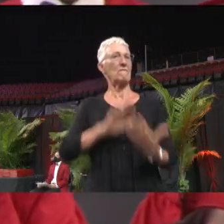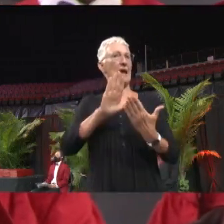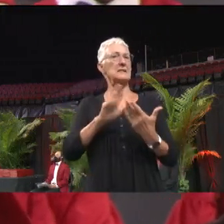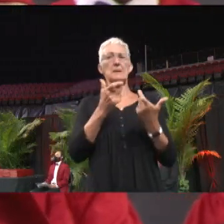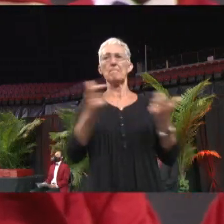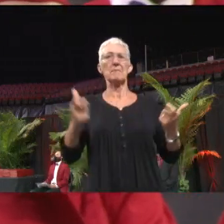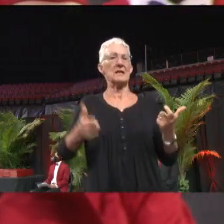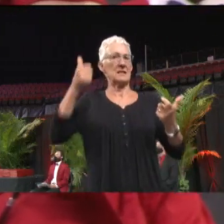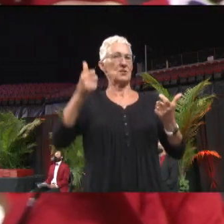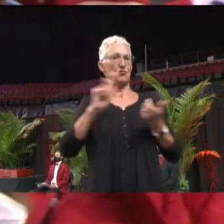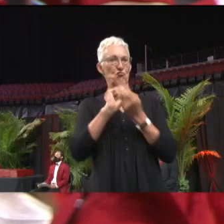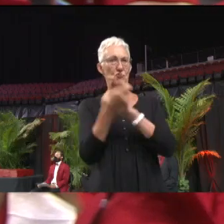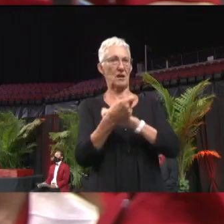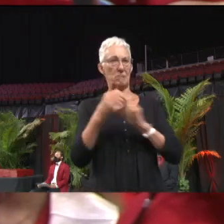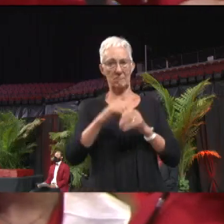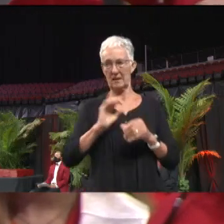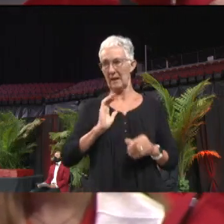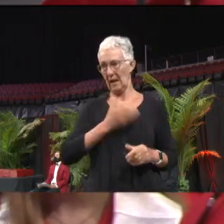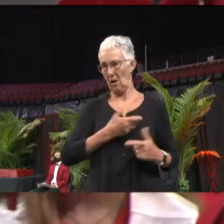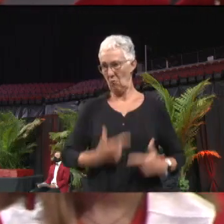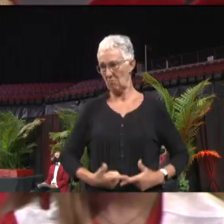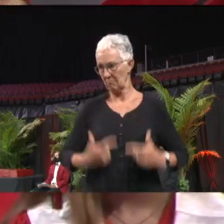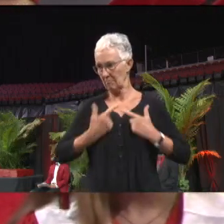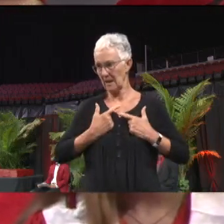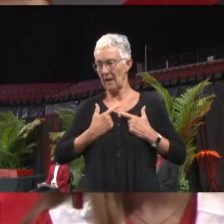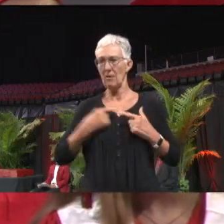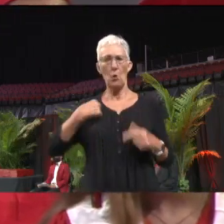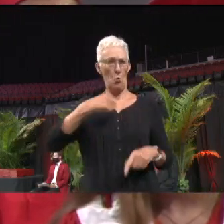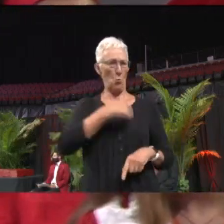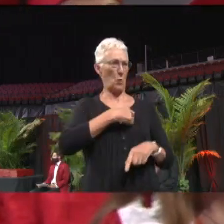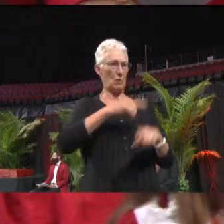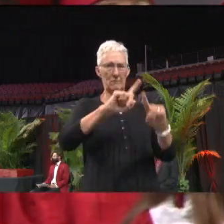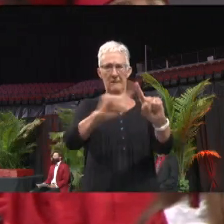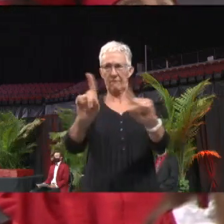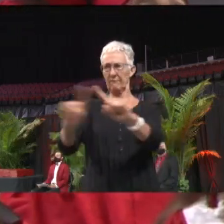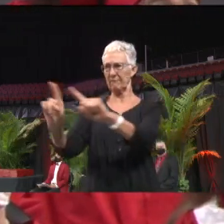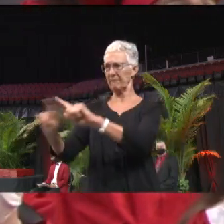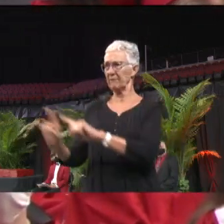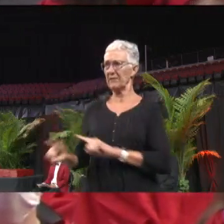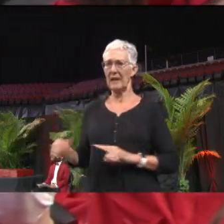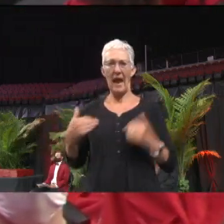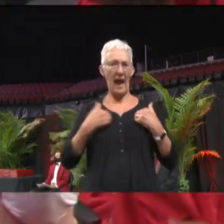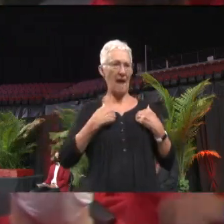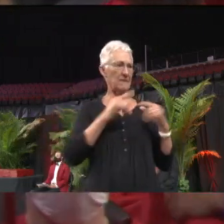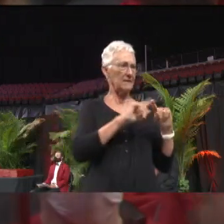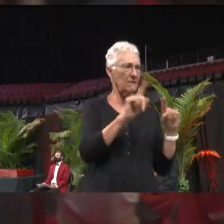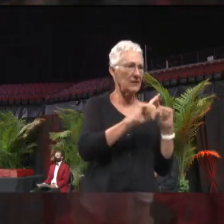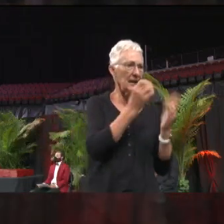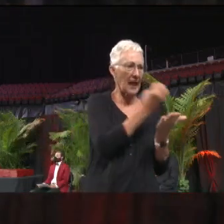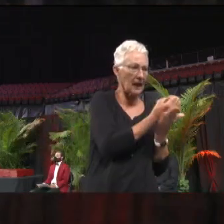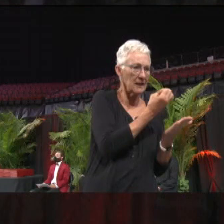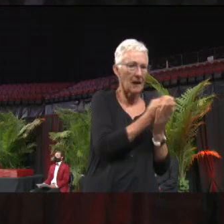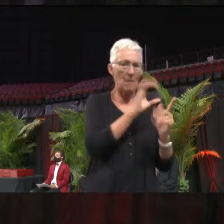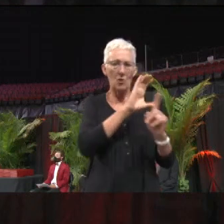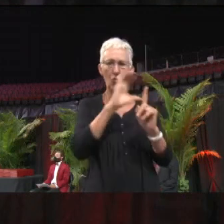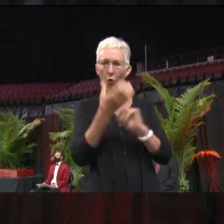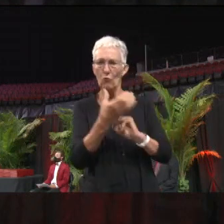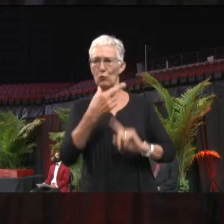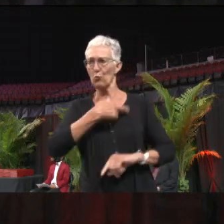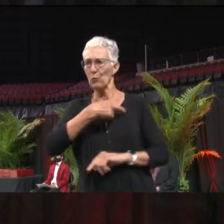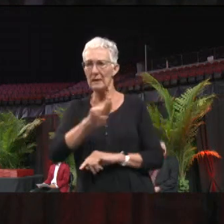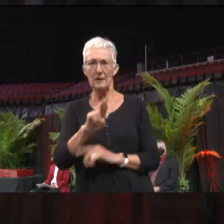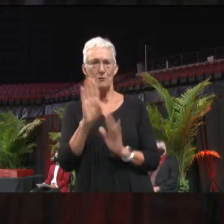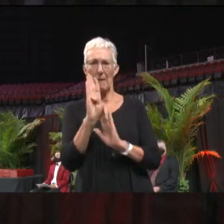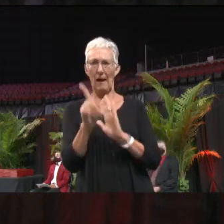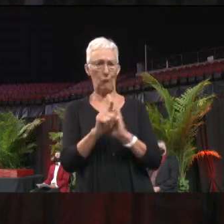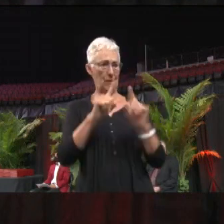far. All of us are so different as we come from so many various economic, cultural, and religious